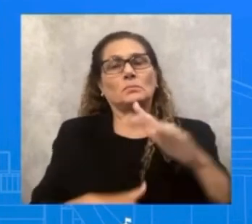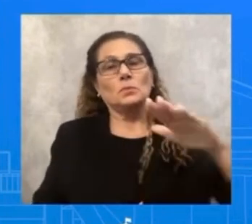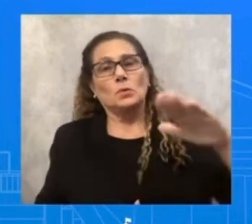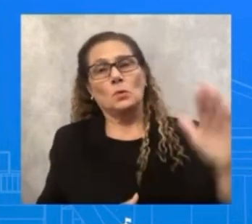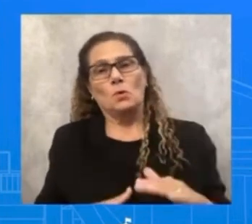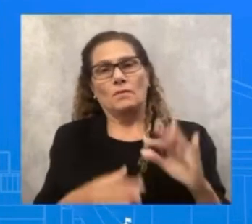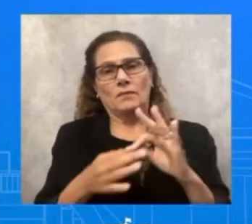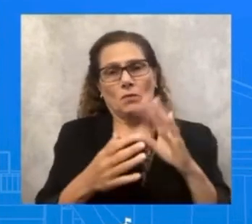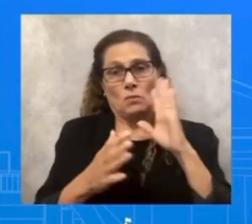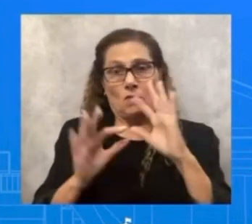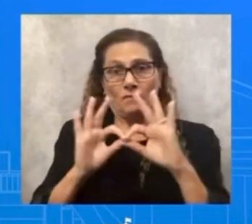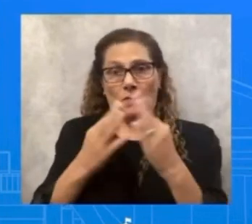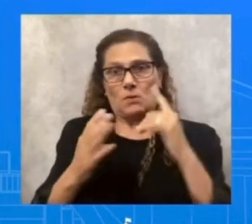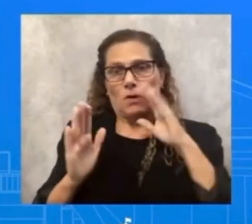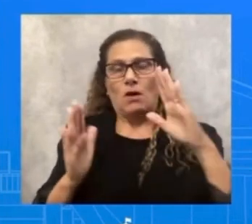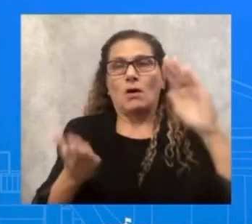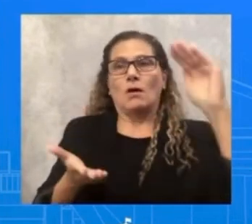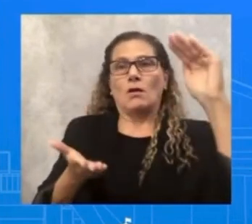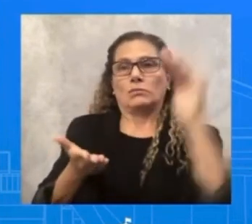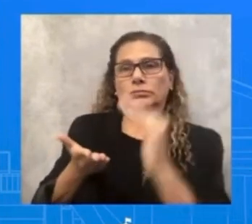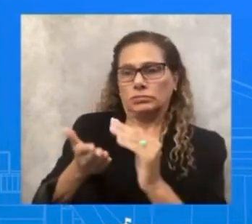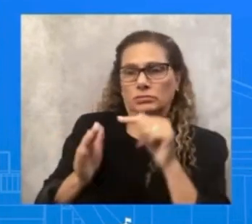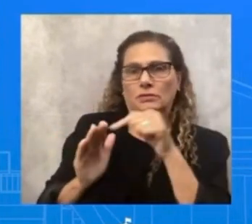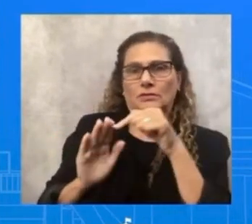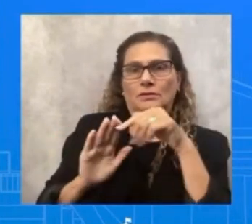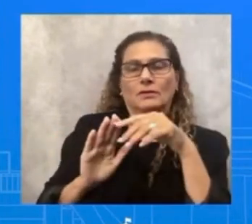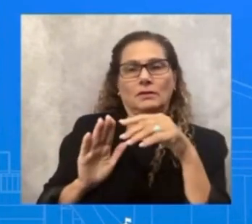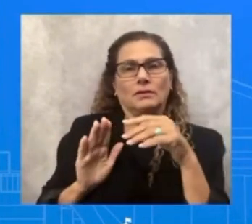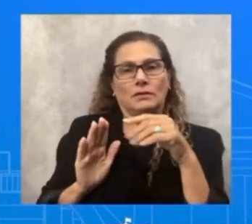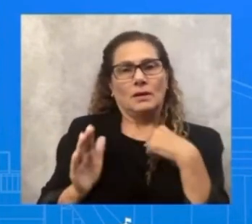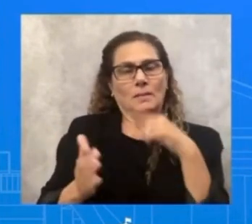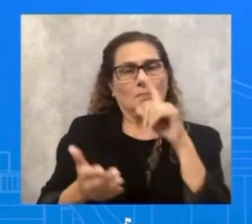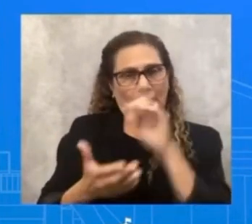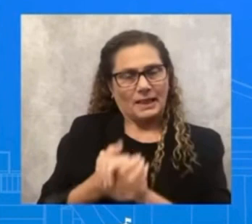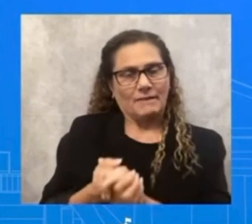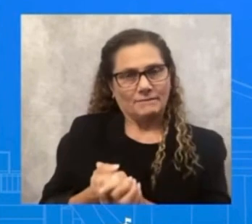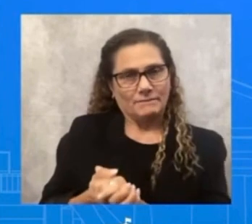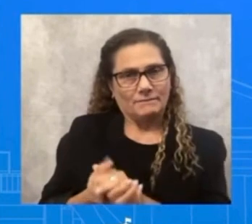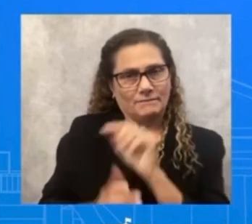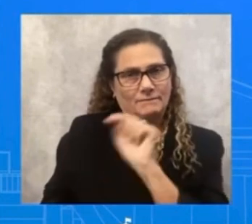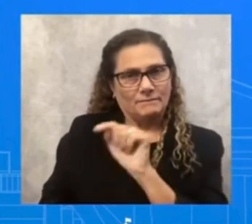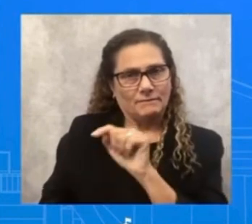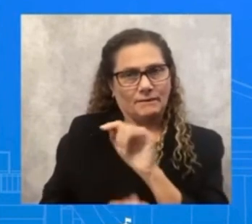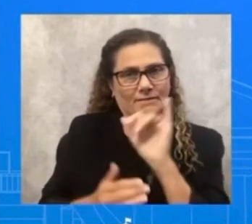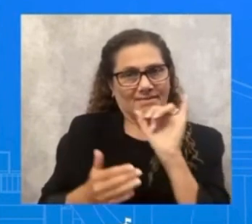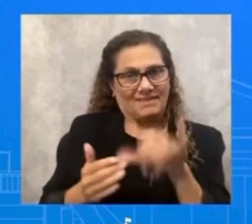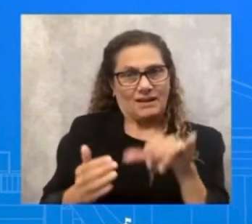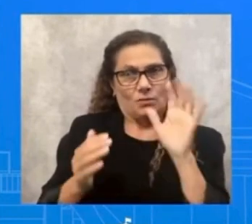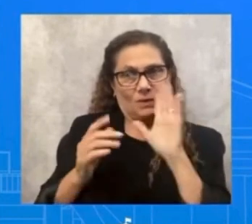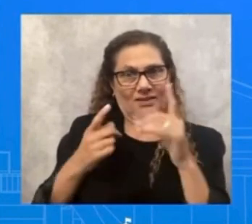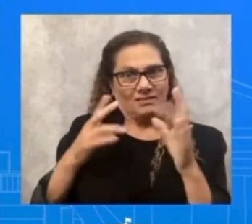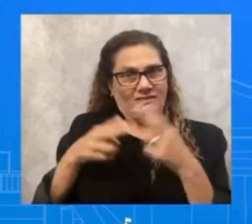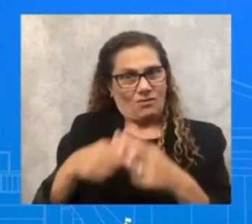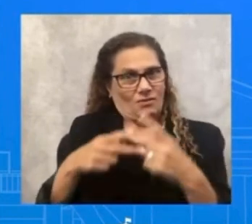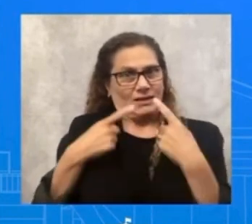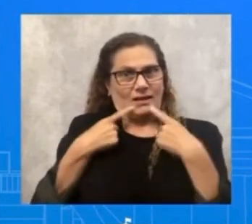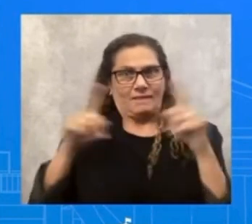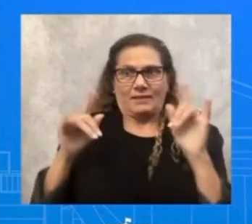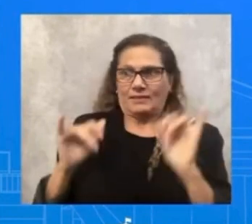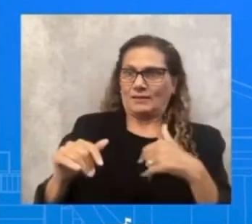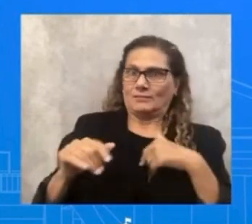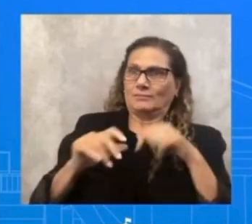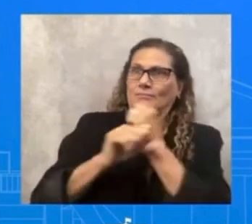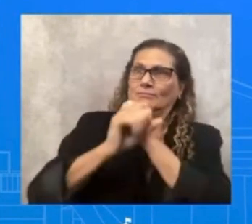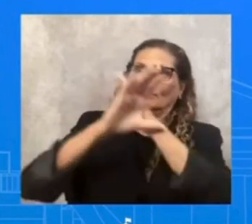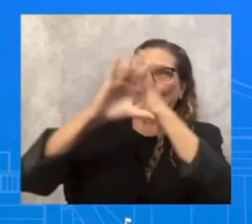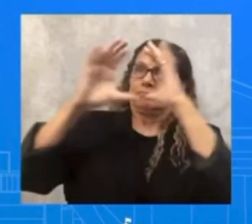the statute is working as it's intended. With respect to the cost,